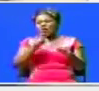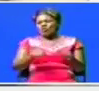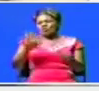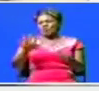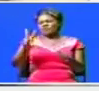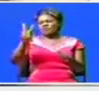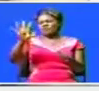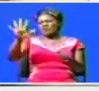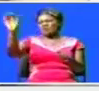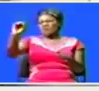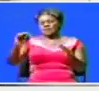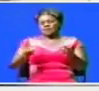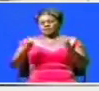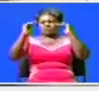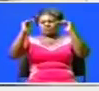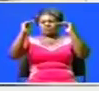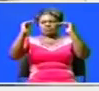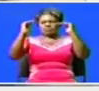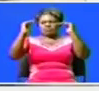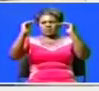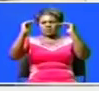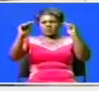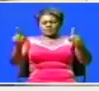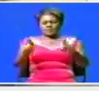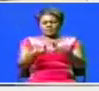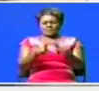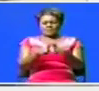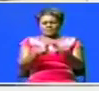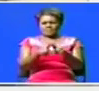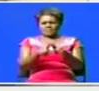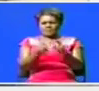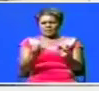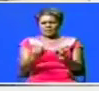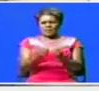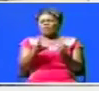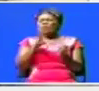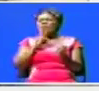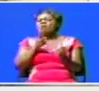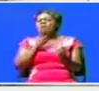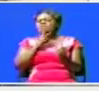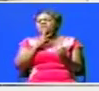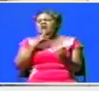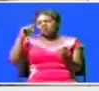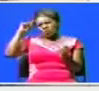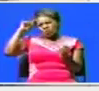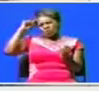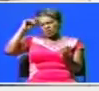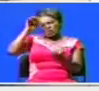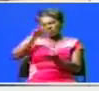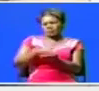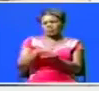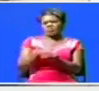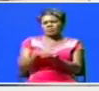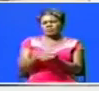to 25%. And we are also finding that our water sources have also depleted.